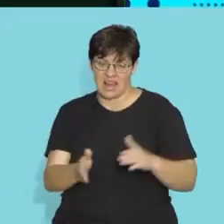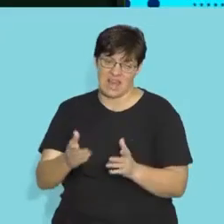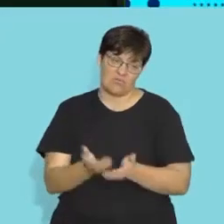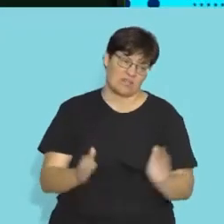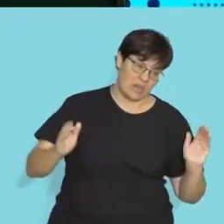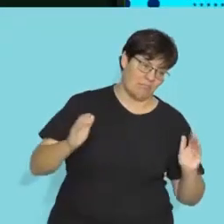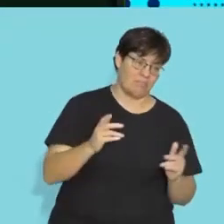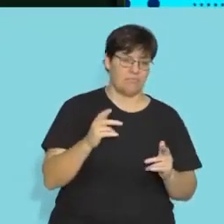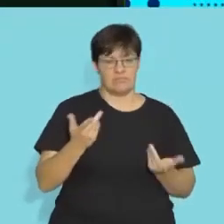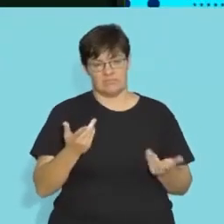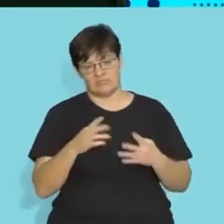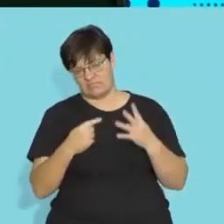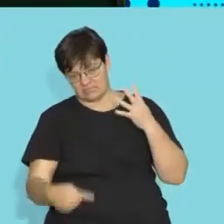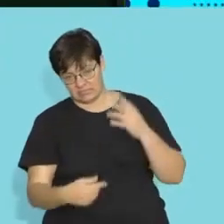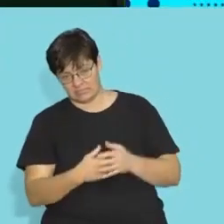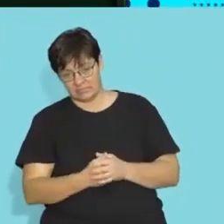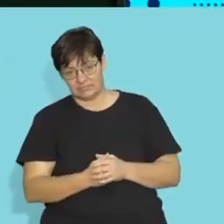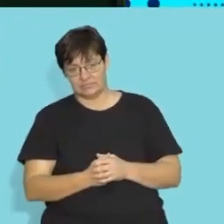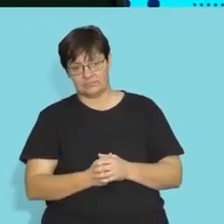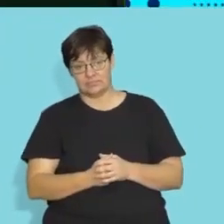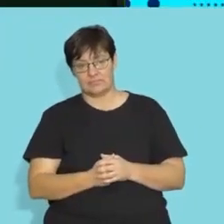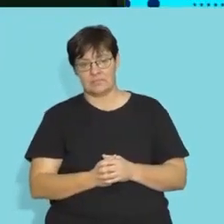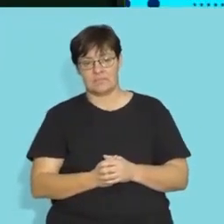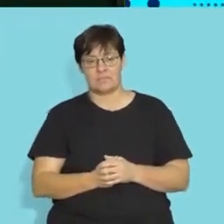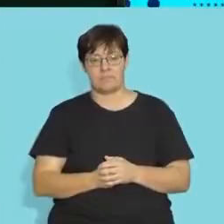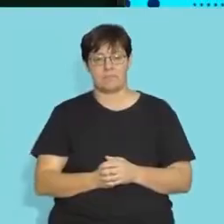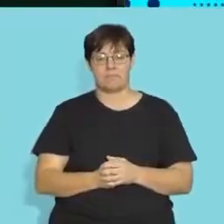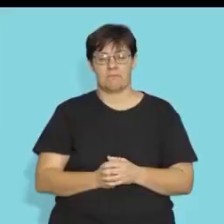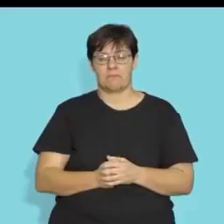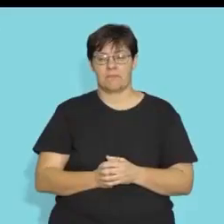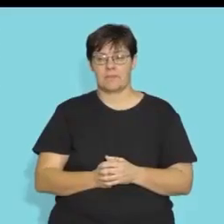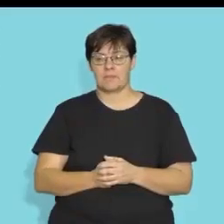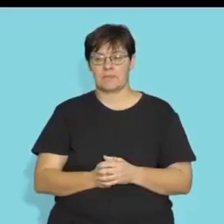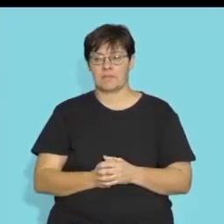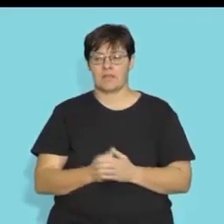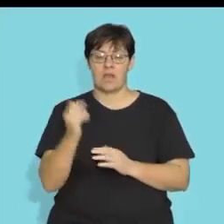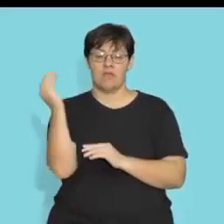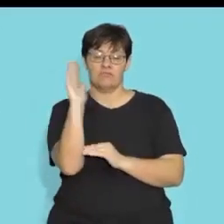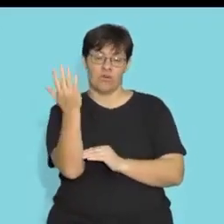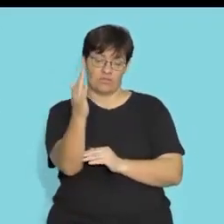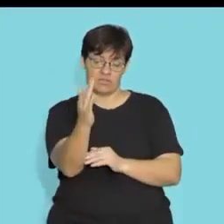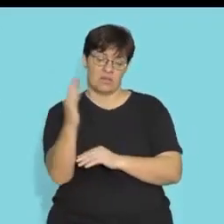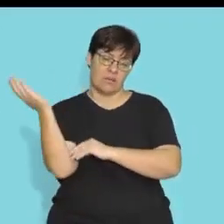of water in our lakes, rivers, dams, and other ponds.